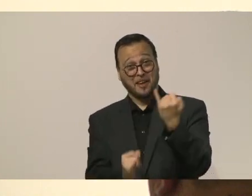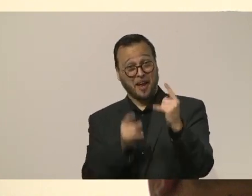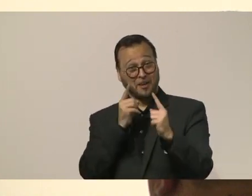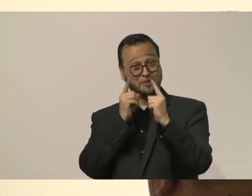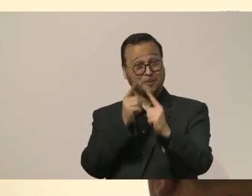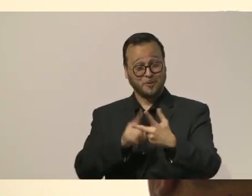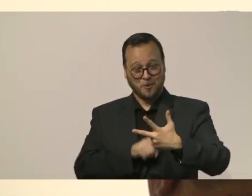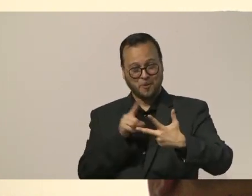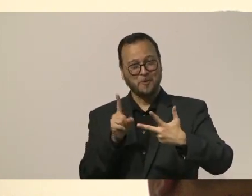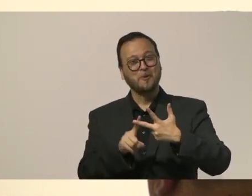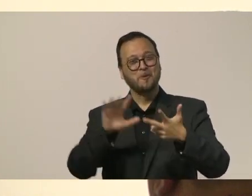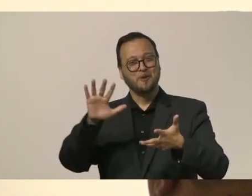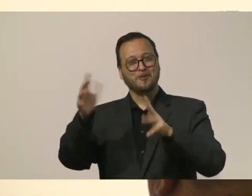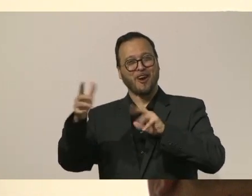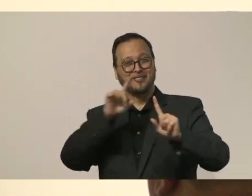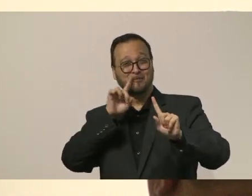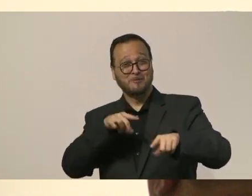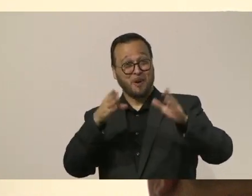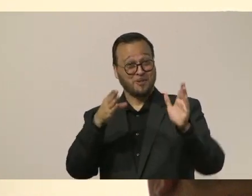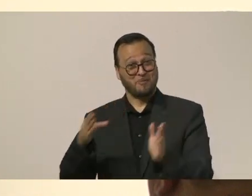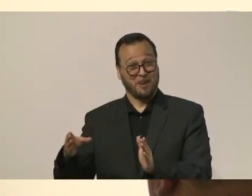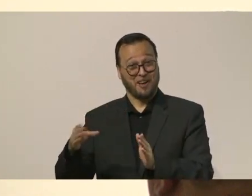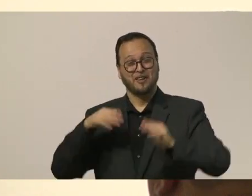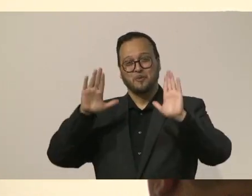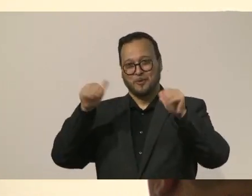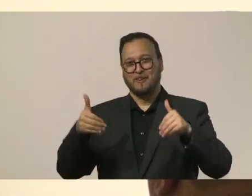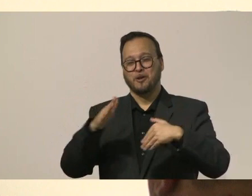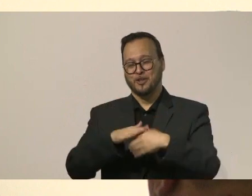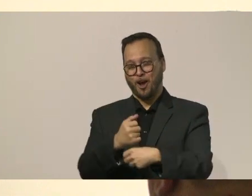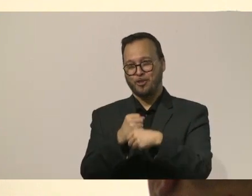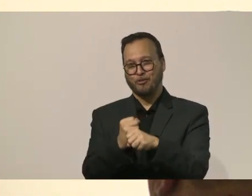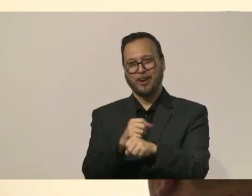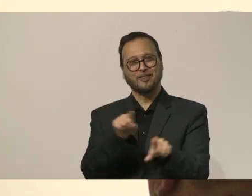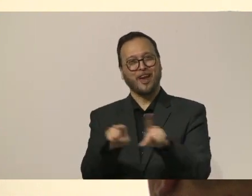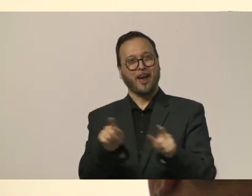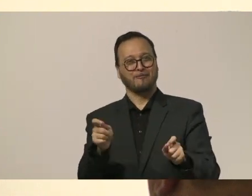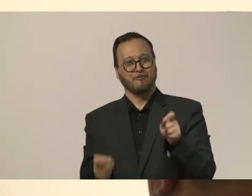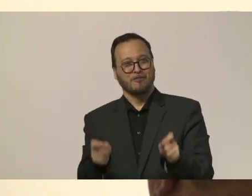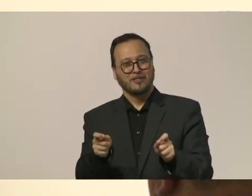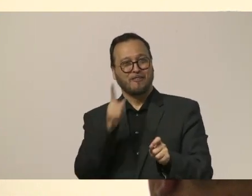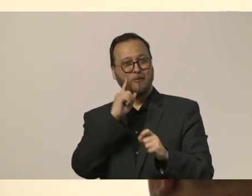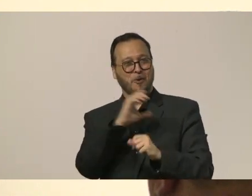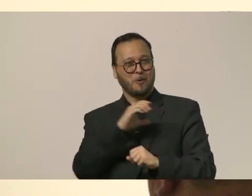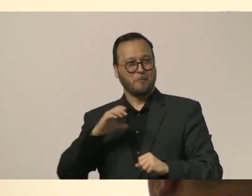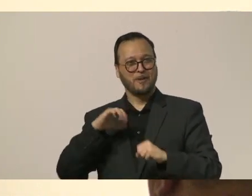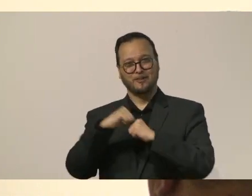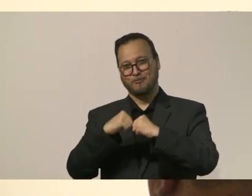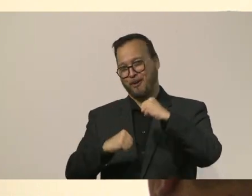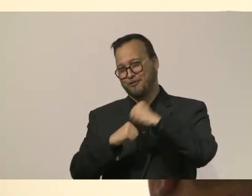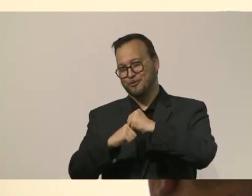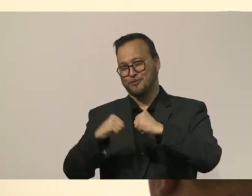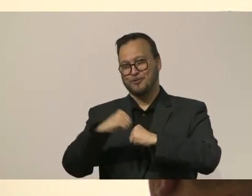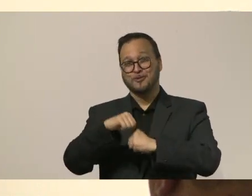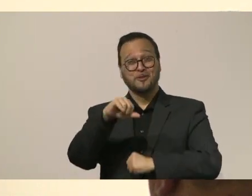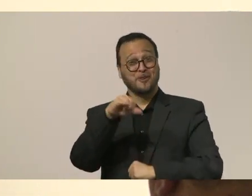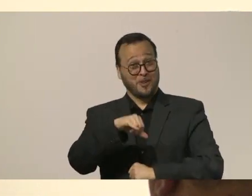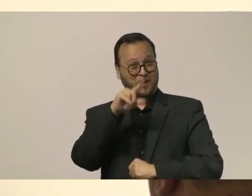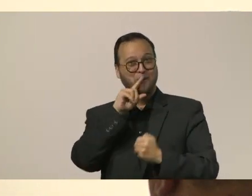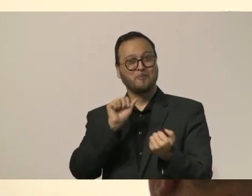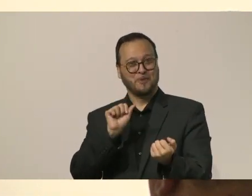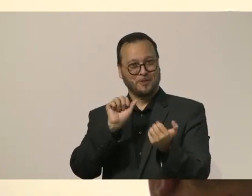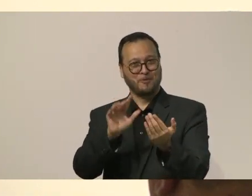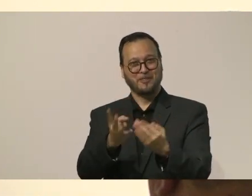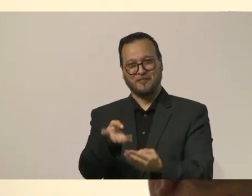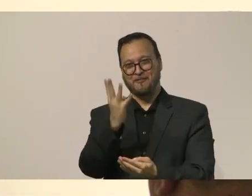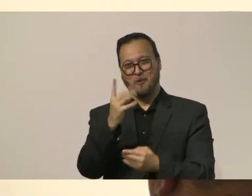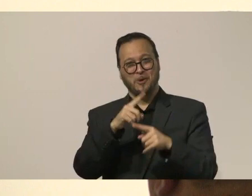crisis response plan, will focus on the creation and revision of committee structures that will be addressed in four